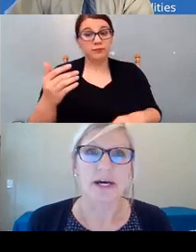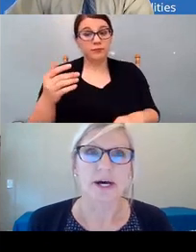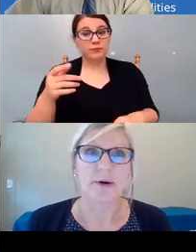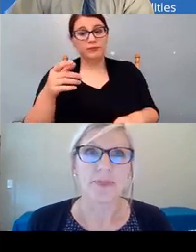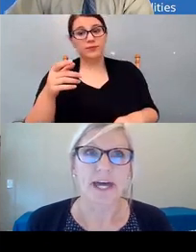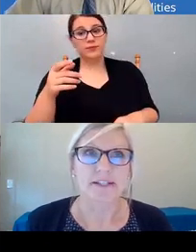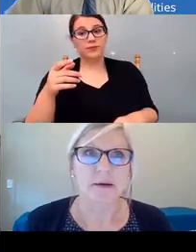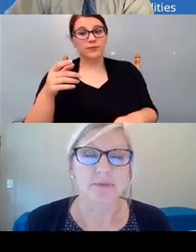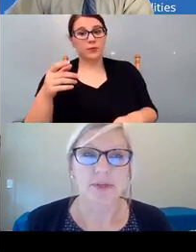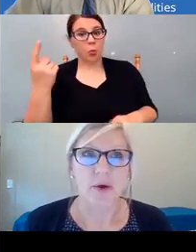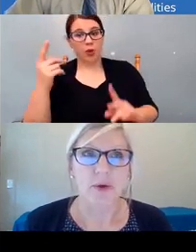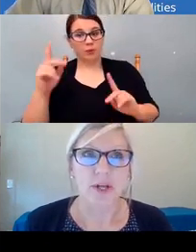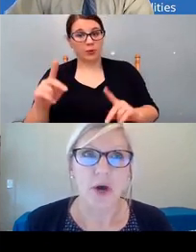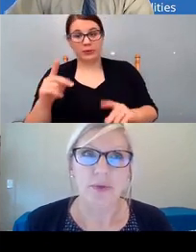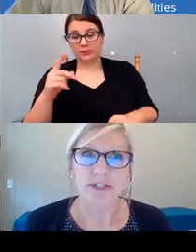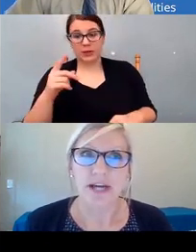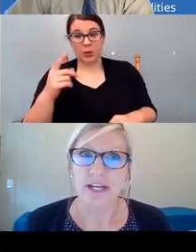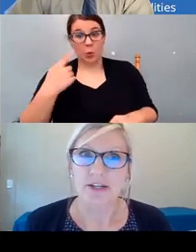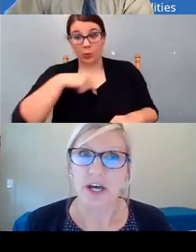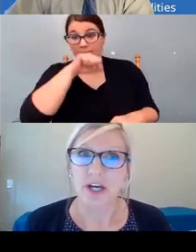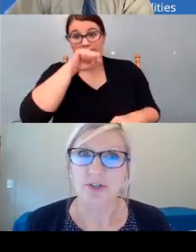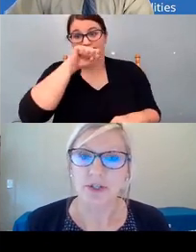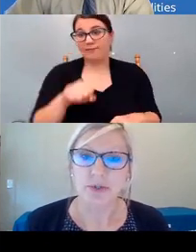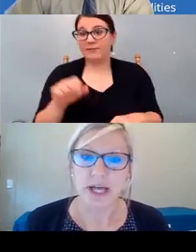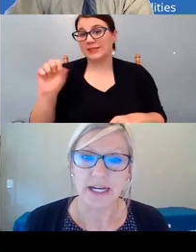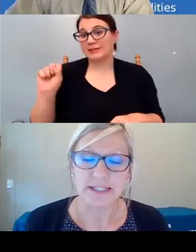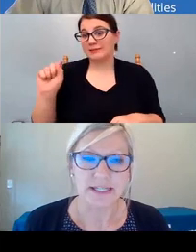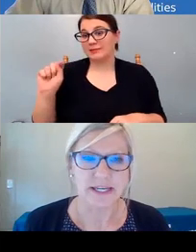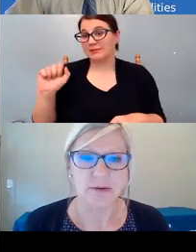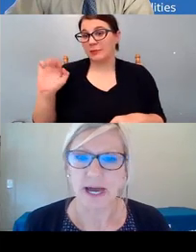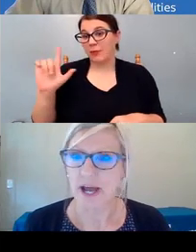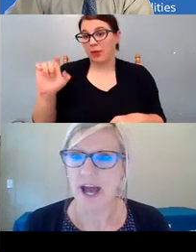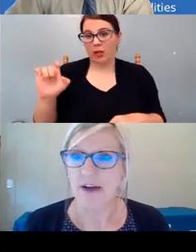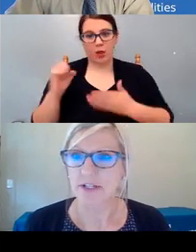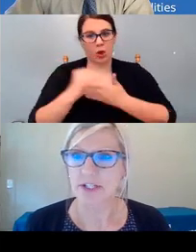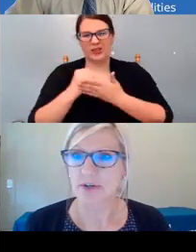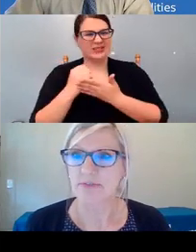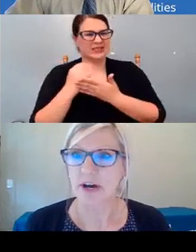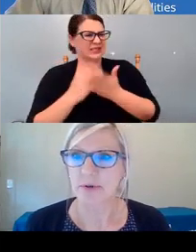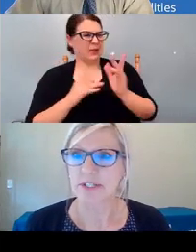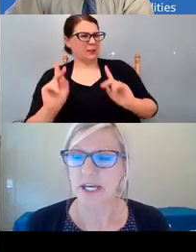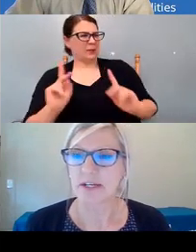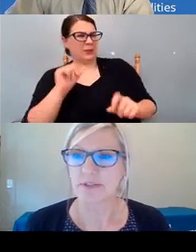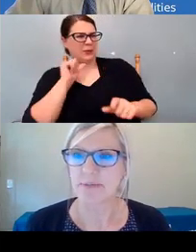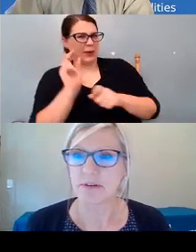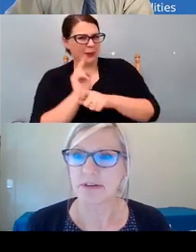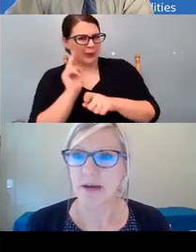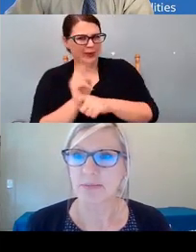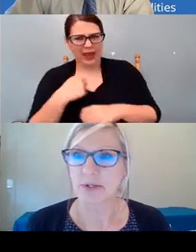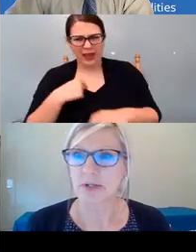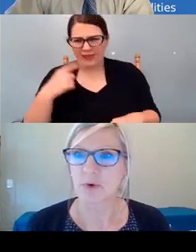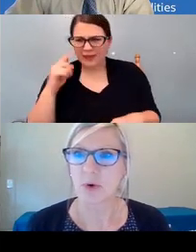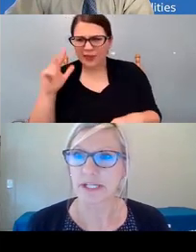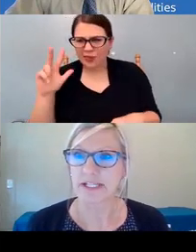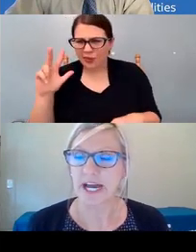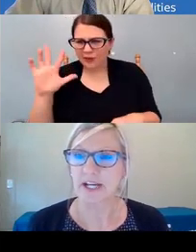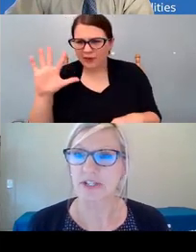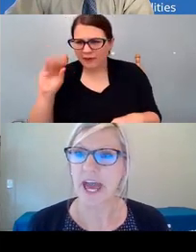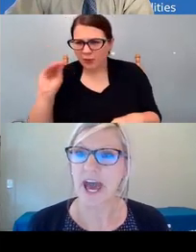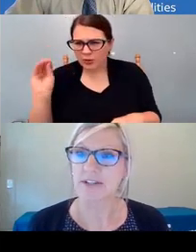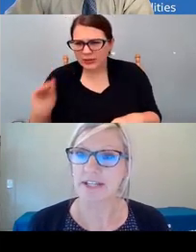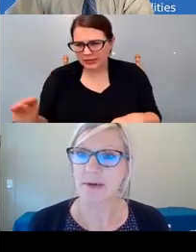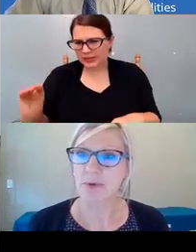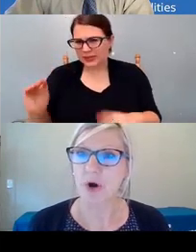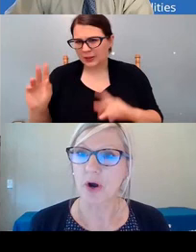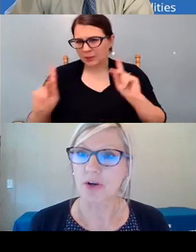card. That is something that we know is kind of underutilized. I think about average 35% of WVABLE enrollees